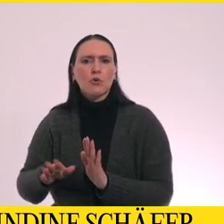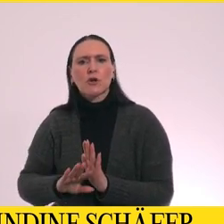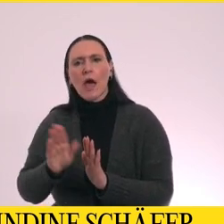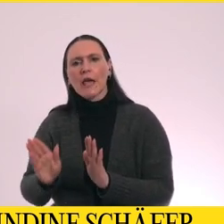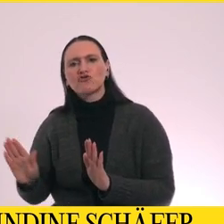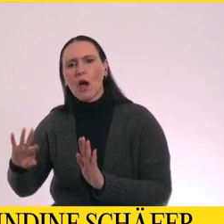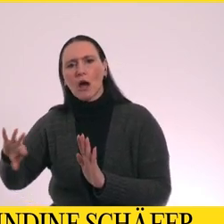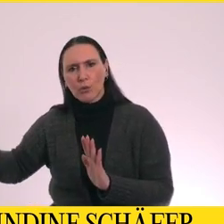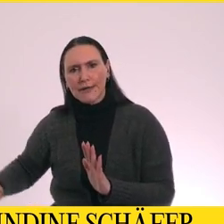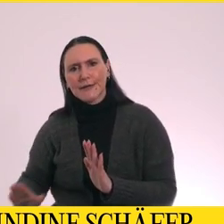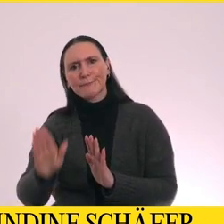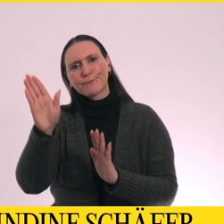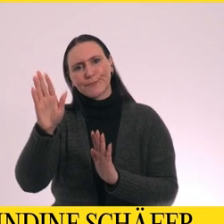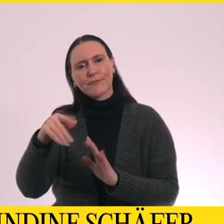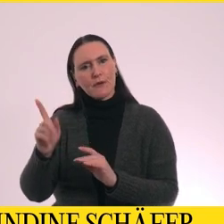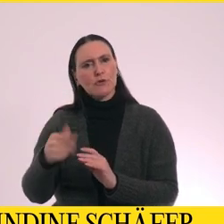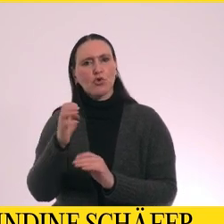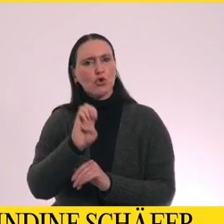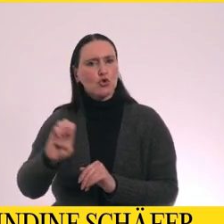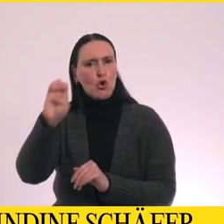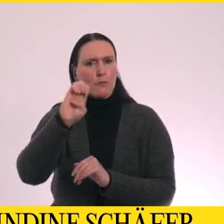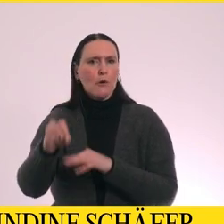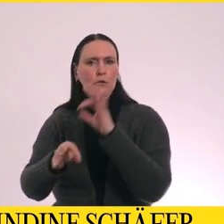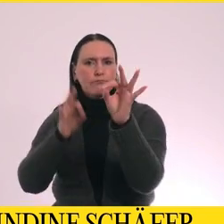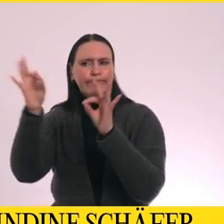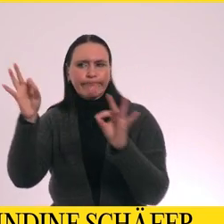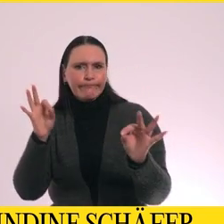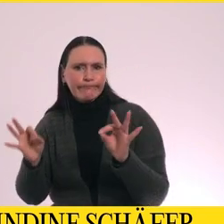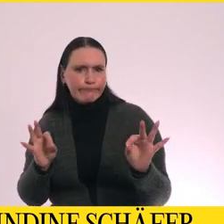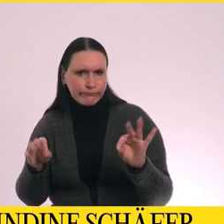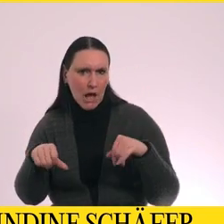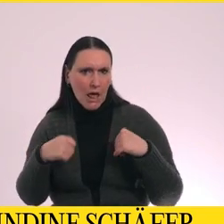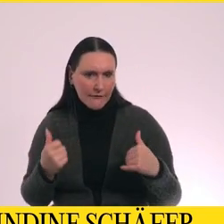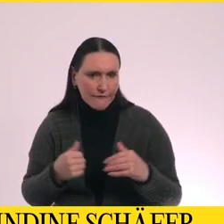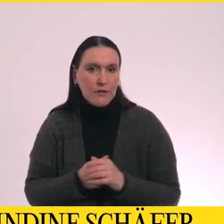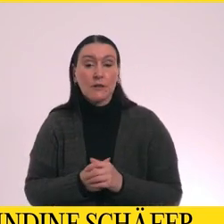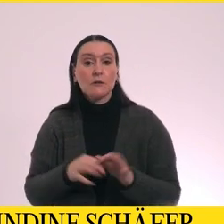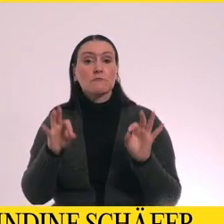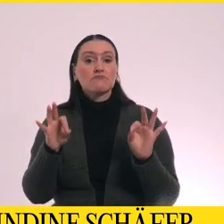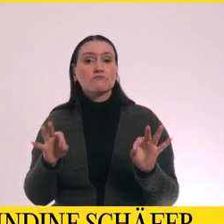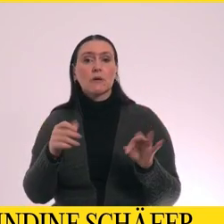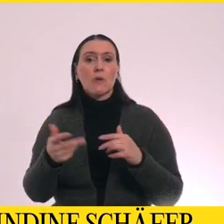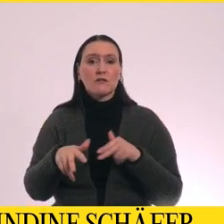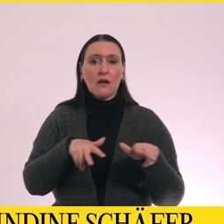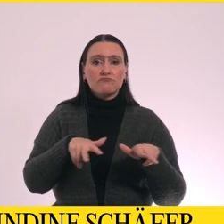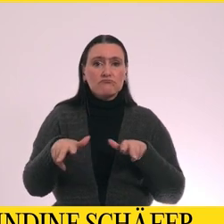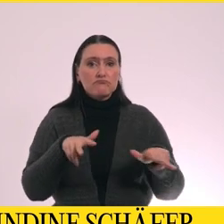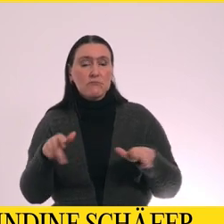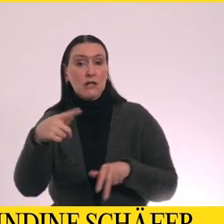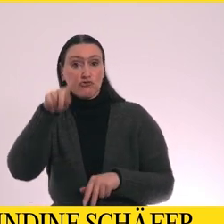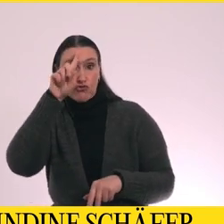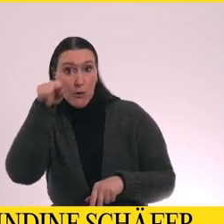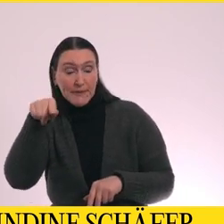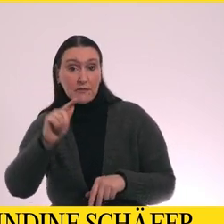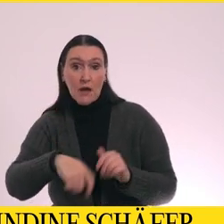Europe and end up in different places, some people actually manage to get the German passport even though